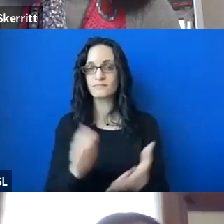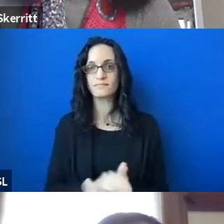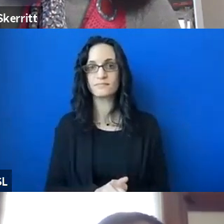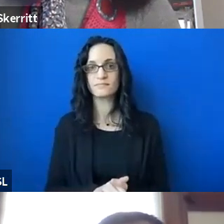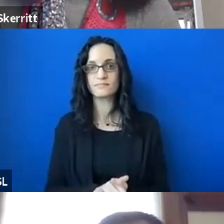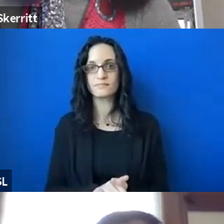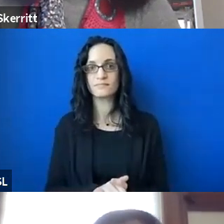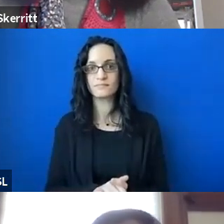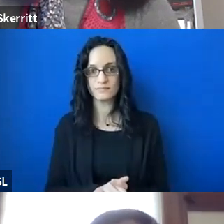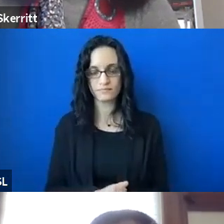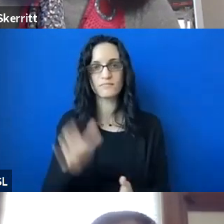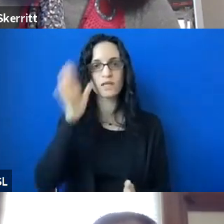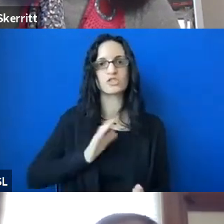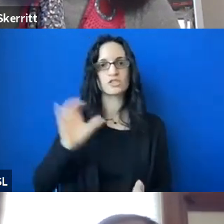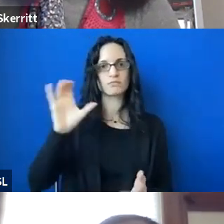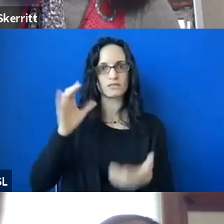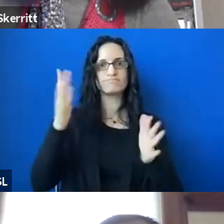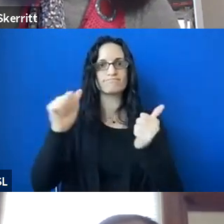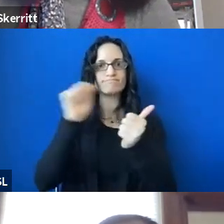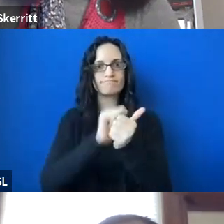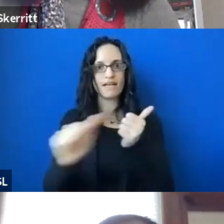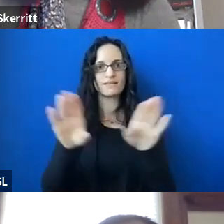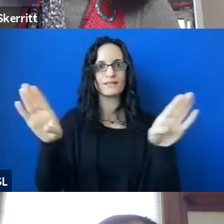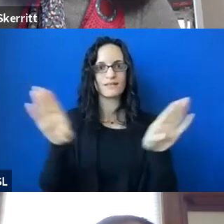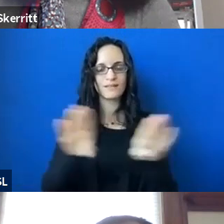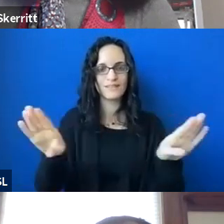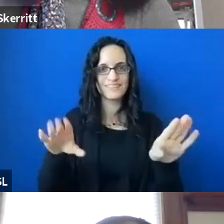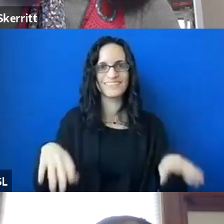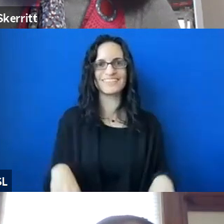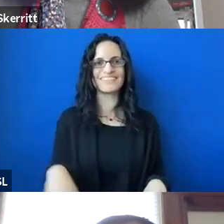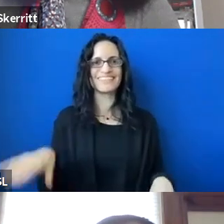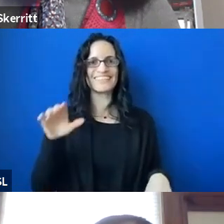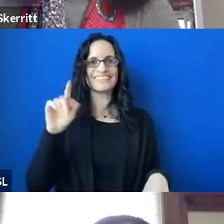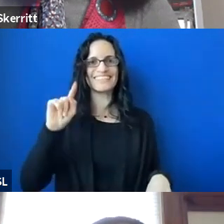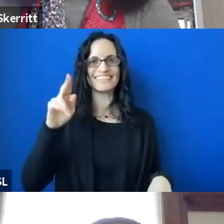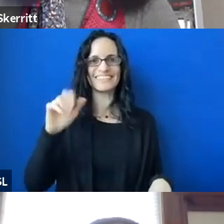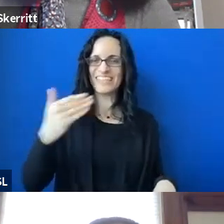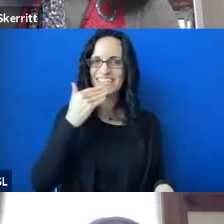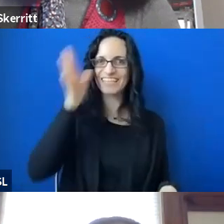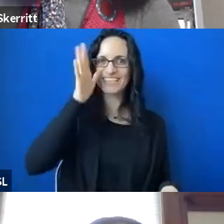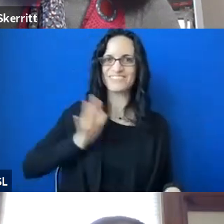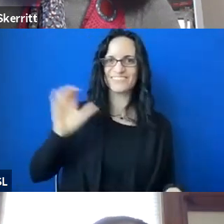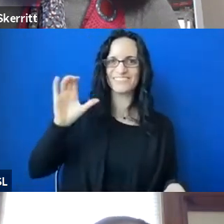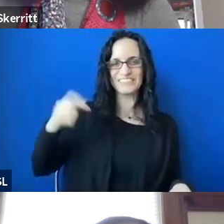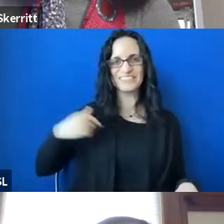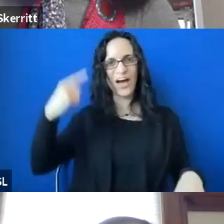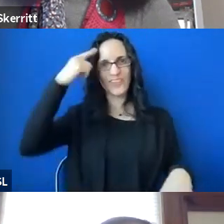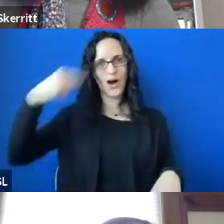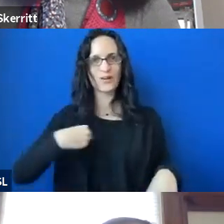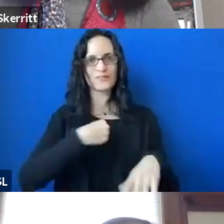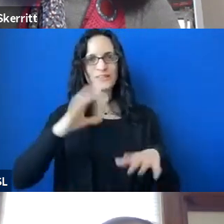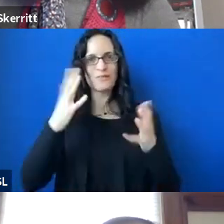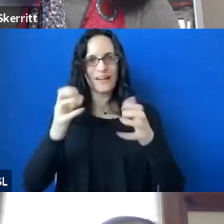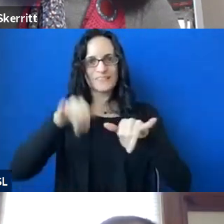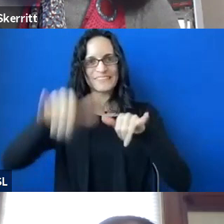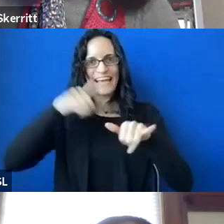So moved. Thank you, Mr. Contreras. I thought we wanted to stay here all morning. Nobody seconds. Thank you. Everybody